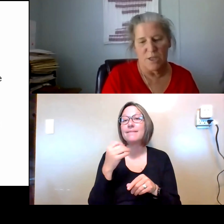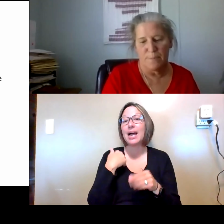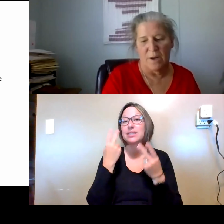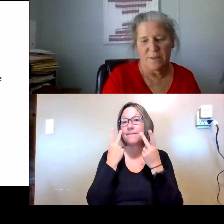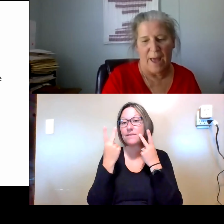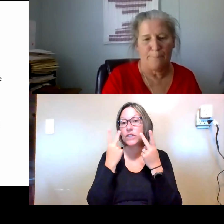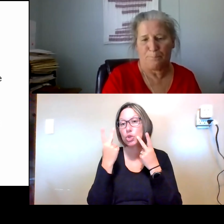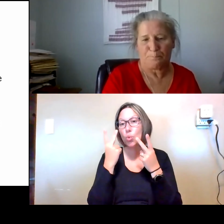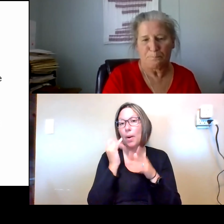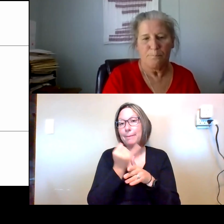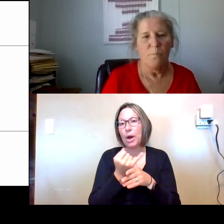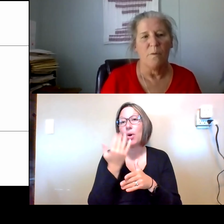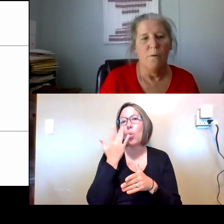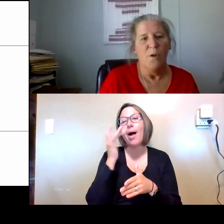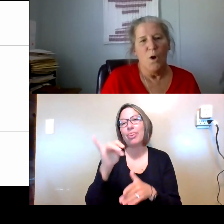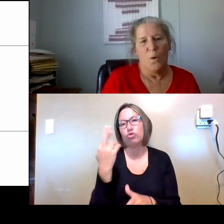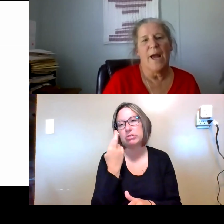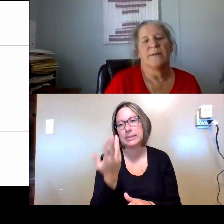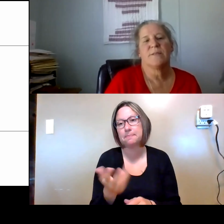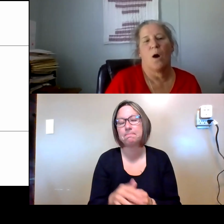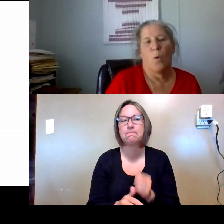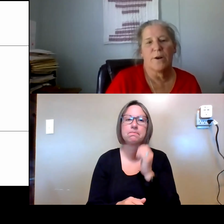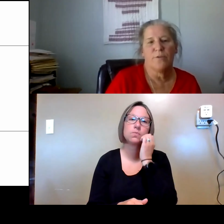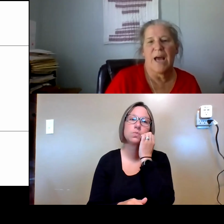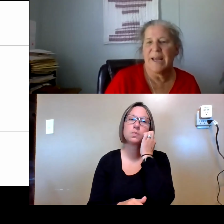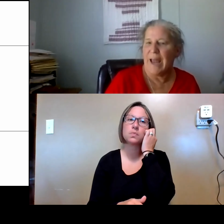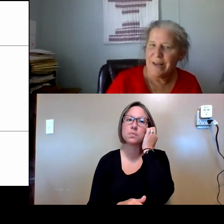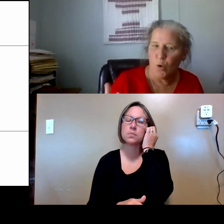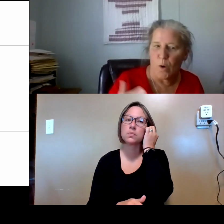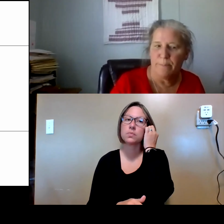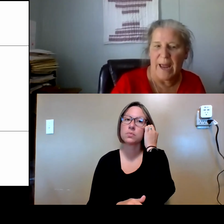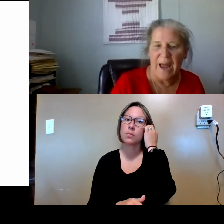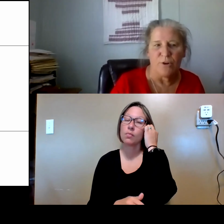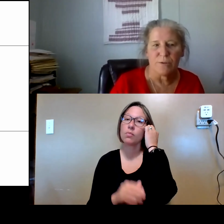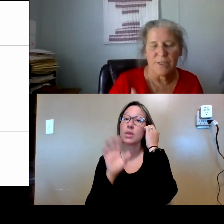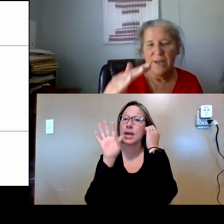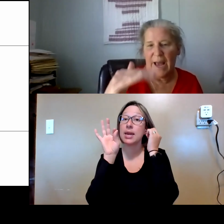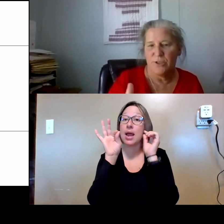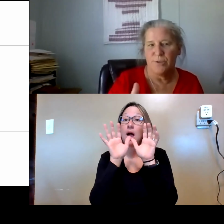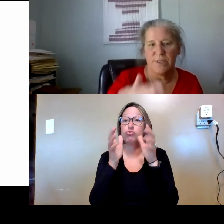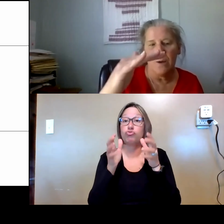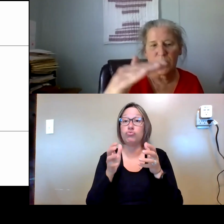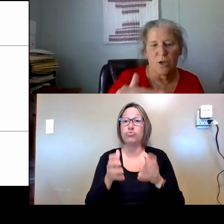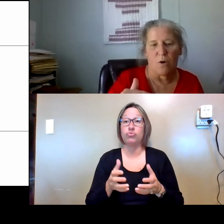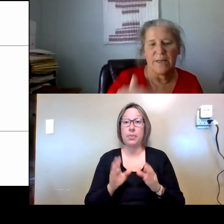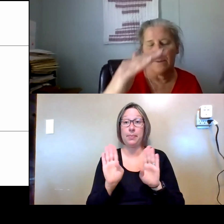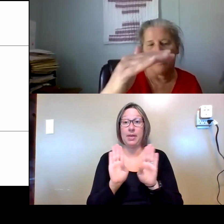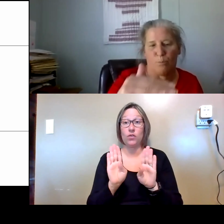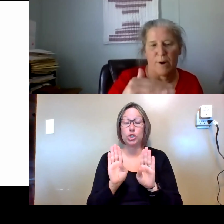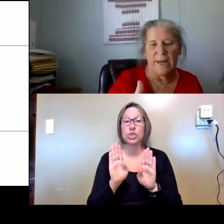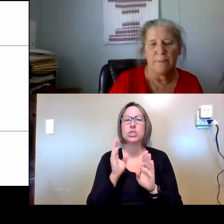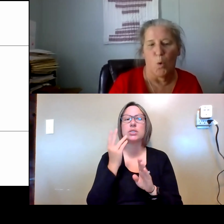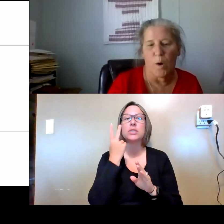impairment just because of that. Okay, so what are the 9 category behaviors? As you see, we're starting